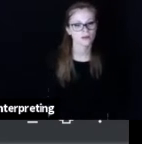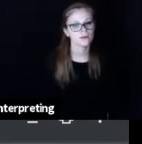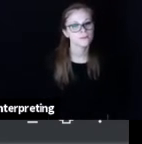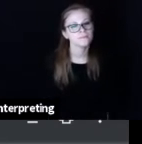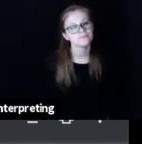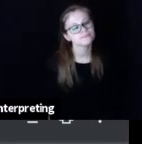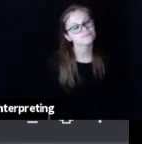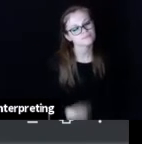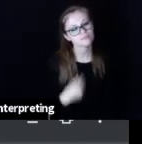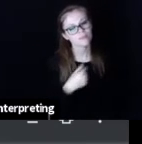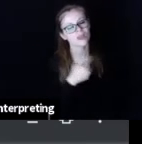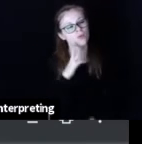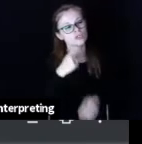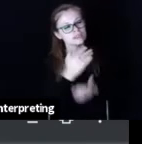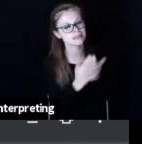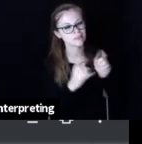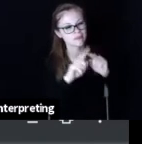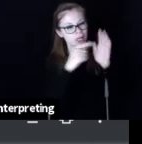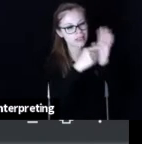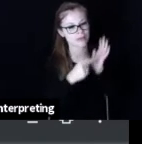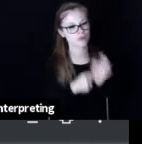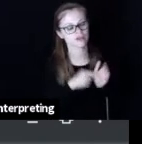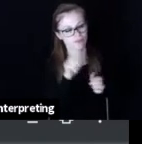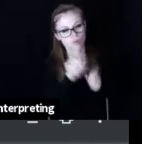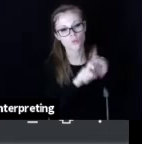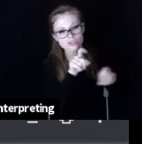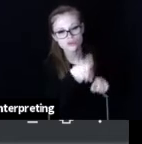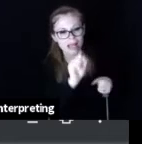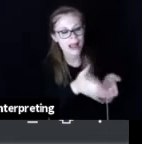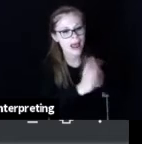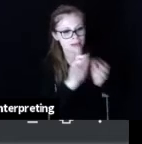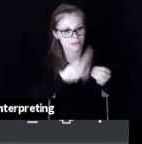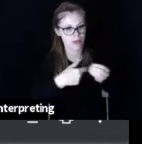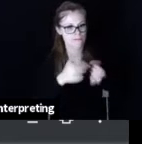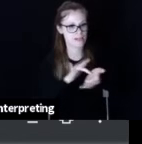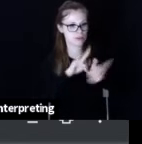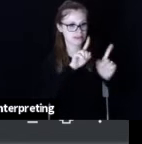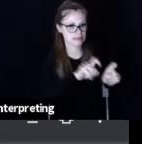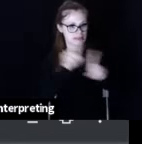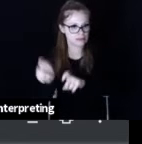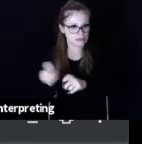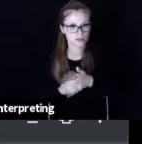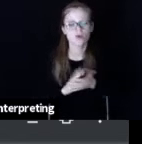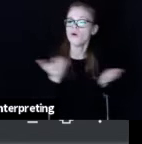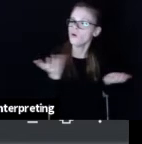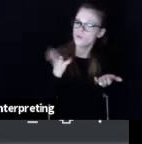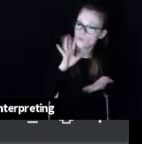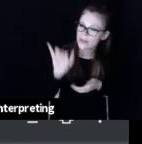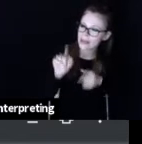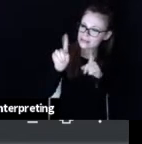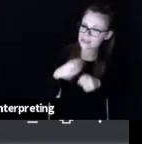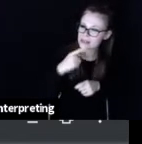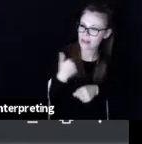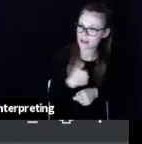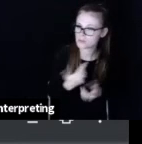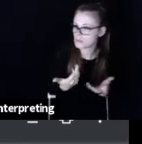Here's some examples of some tests or questions that you can ask about medical tests. So what would the test tell us? What does